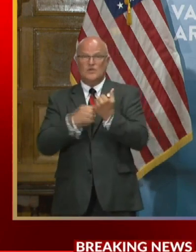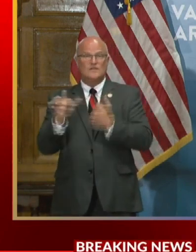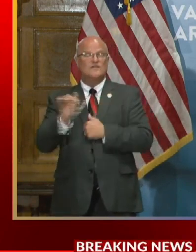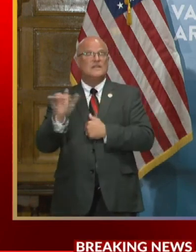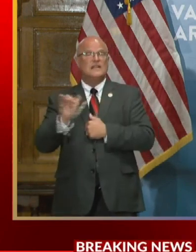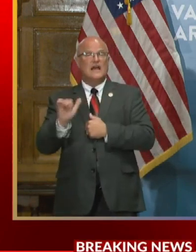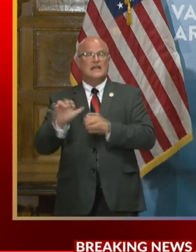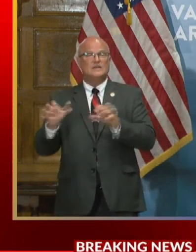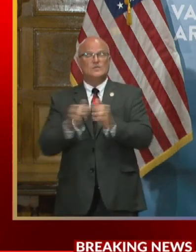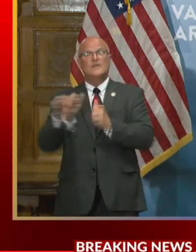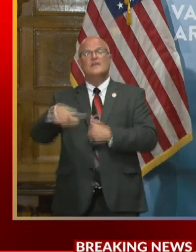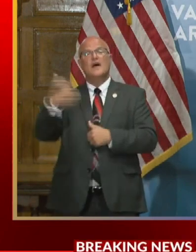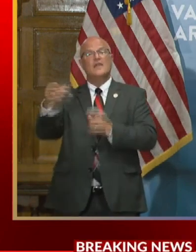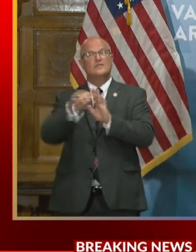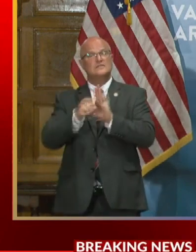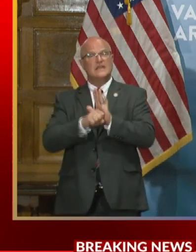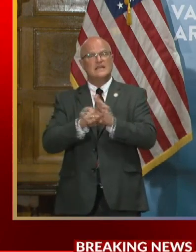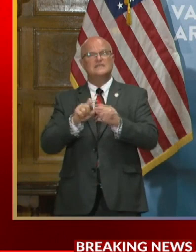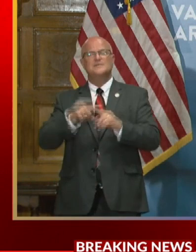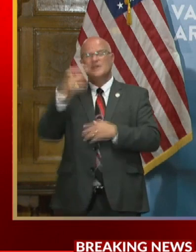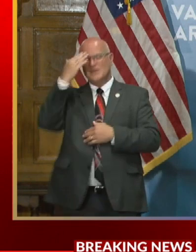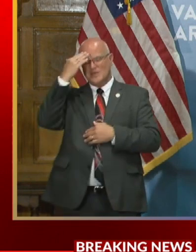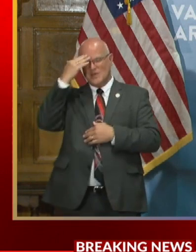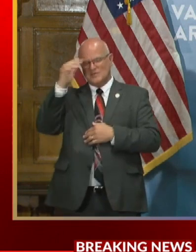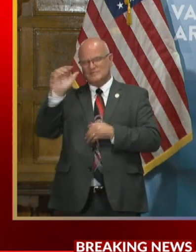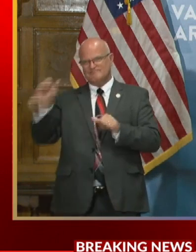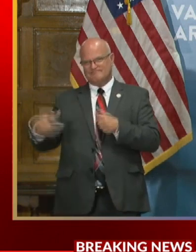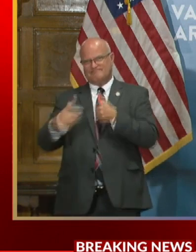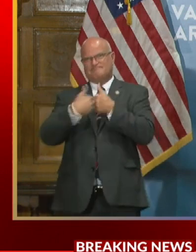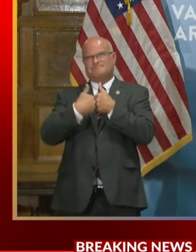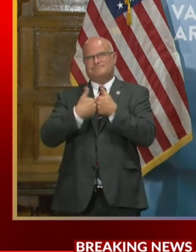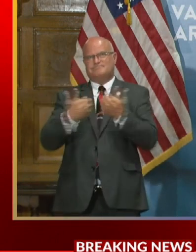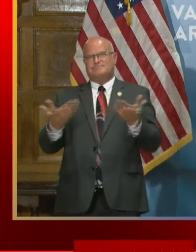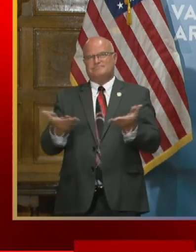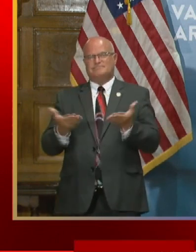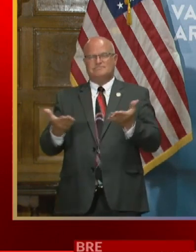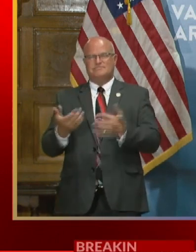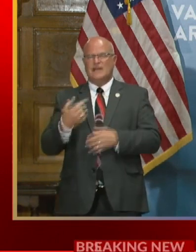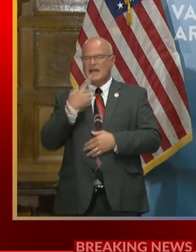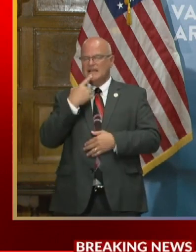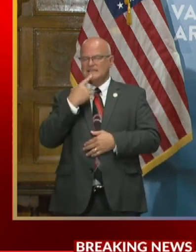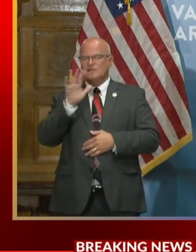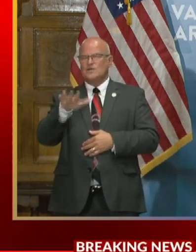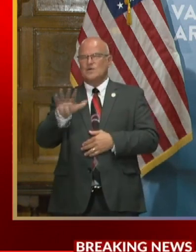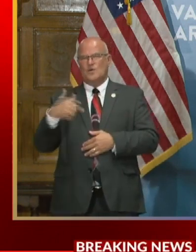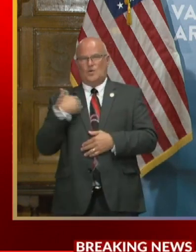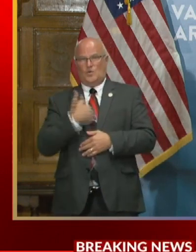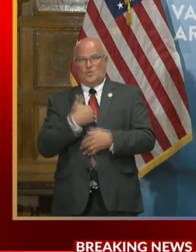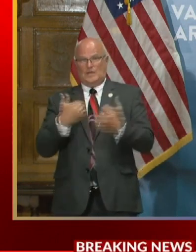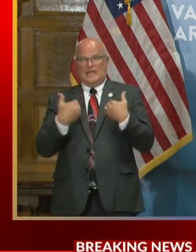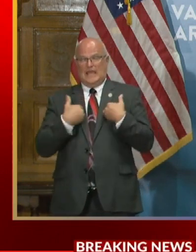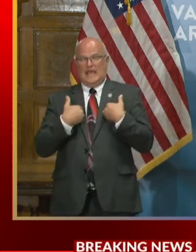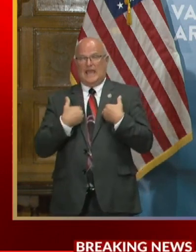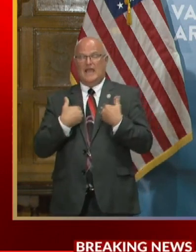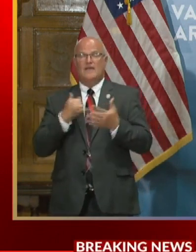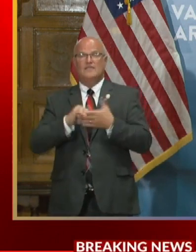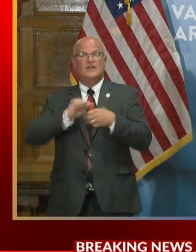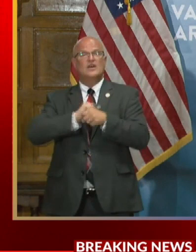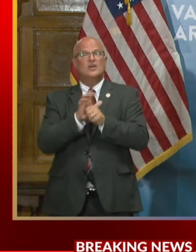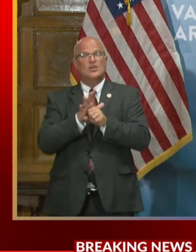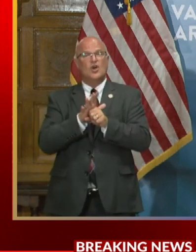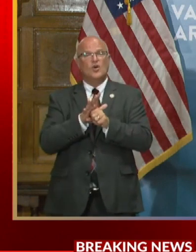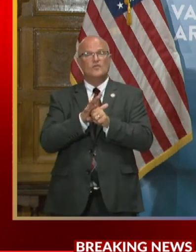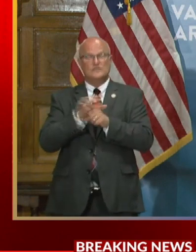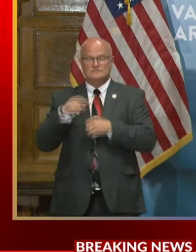like he does with other states, but he knows the challenge that we face. And I told him we had currently the